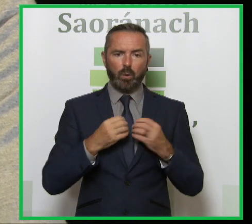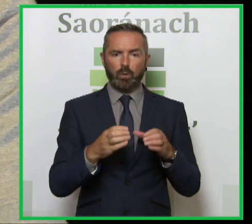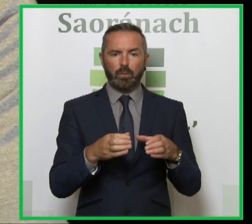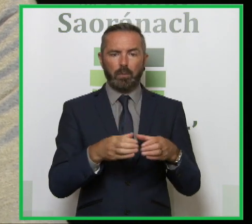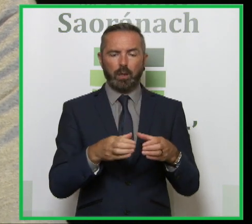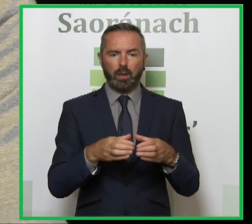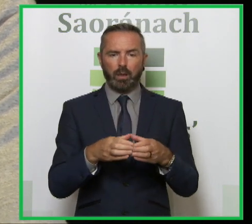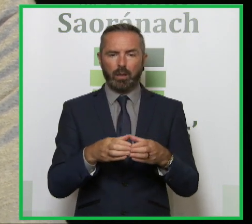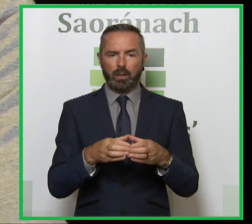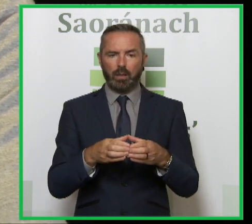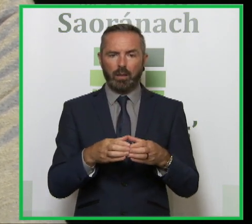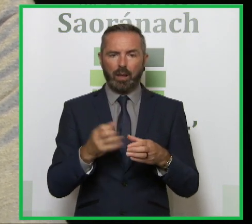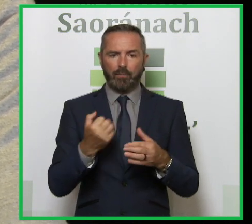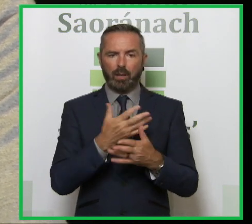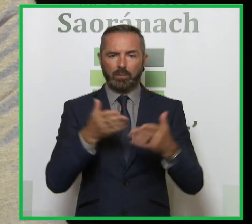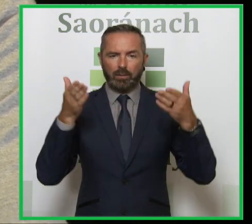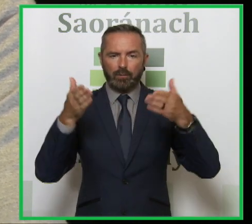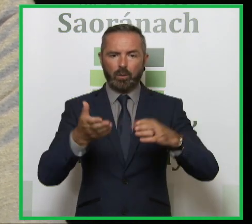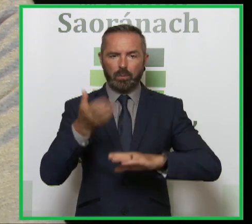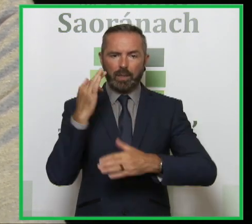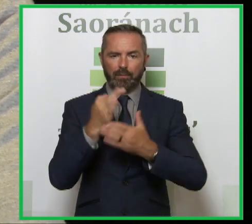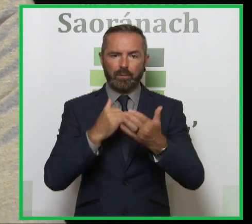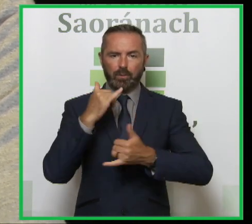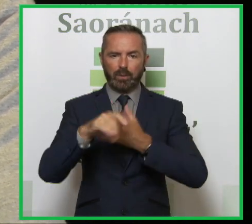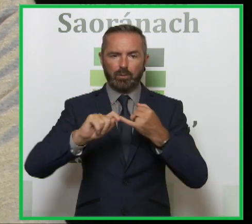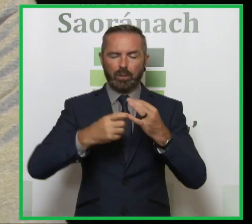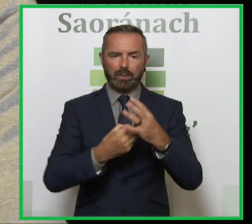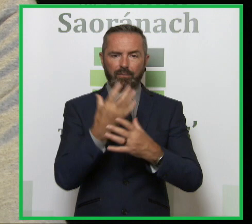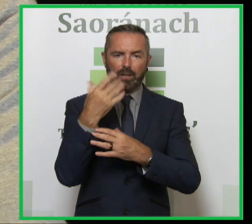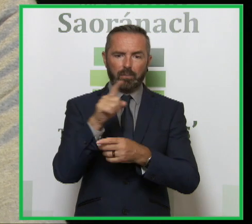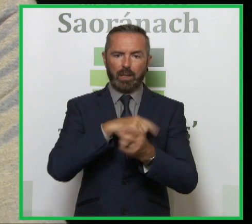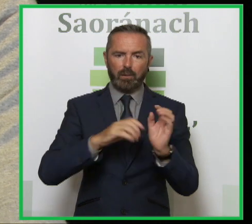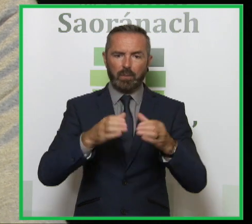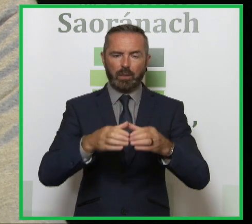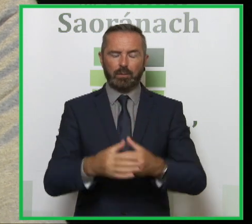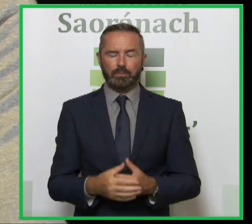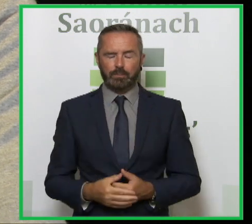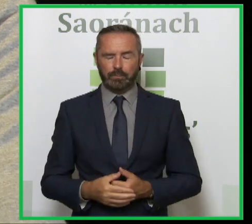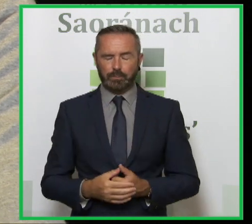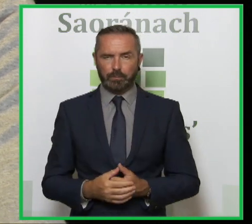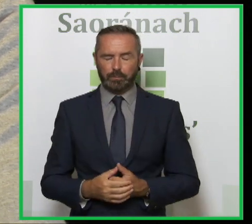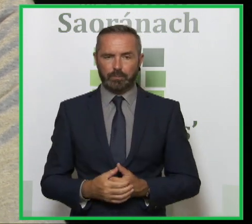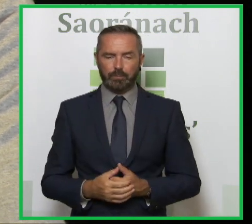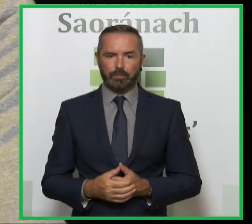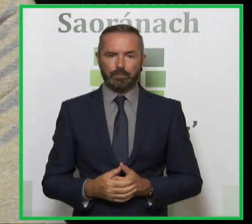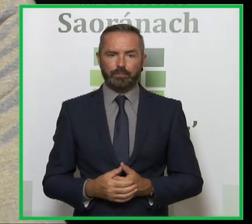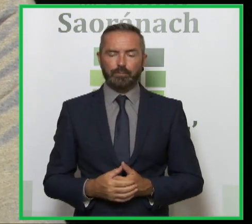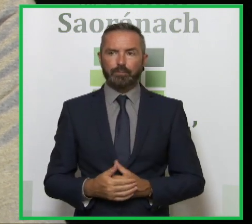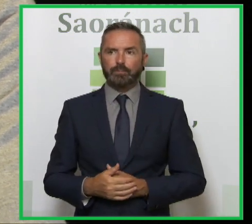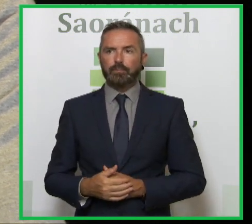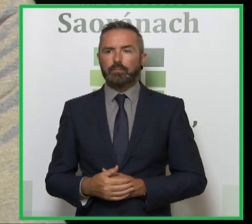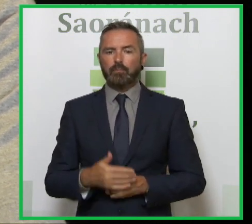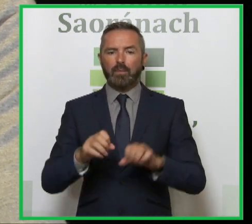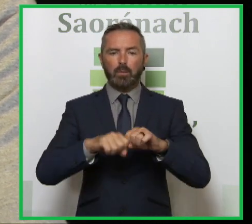is we put a lot of focus on it in the last few years, and we're trying to develop it. I suppose it's broken down. I'm going to describe it,